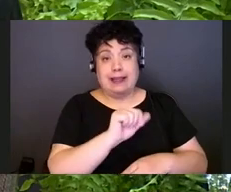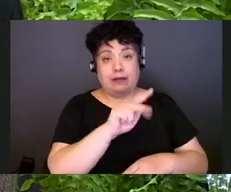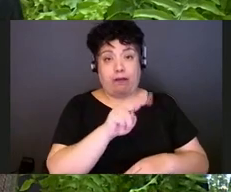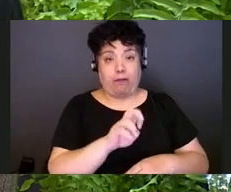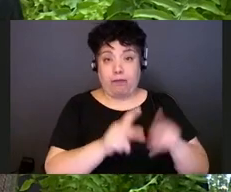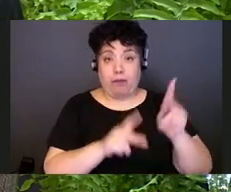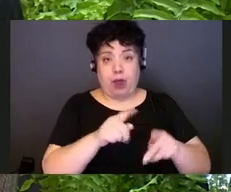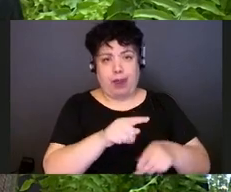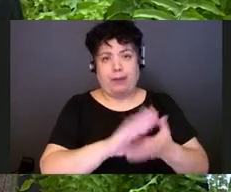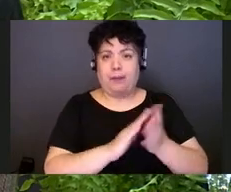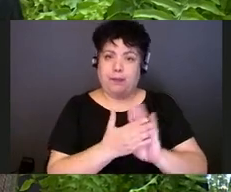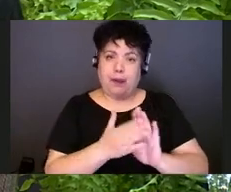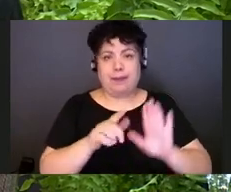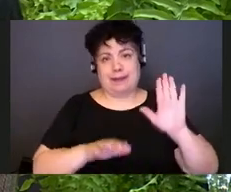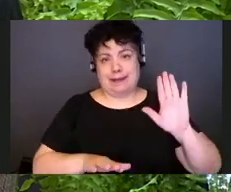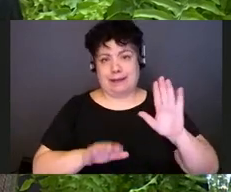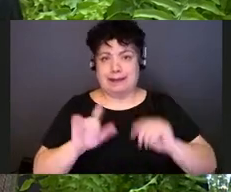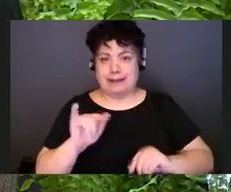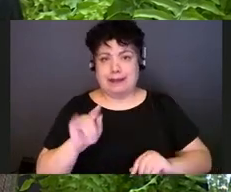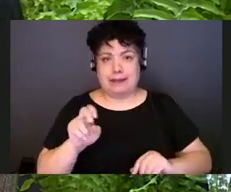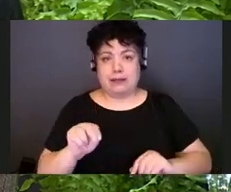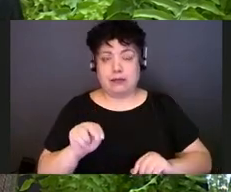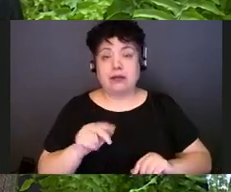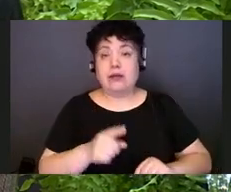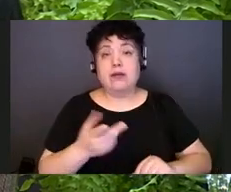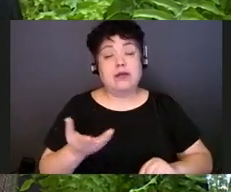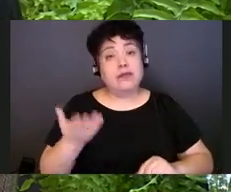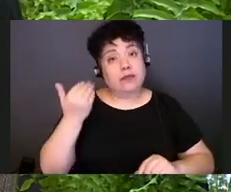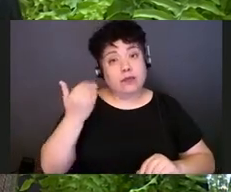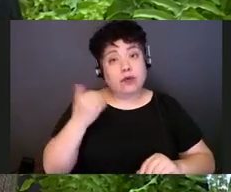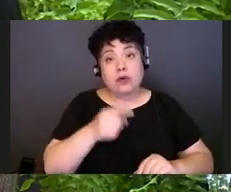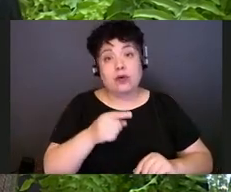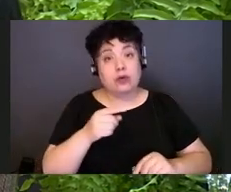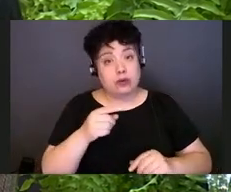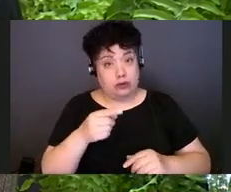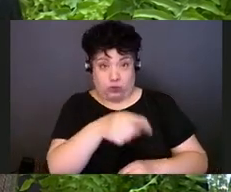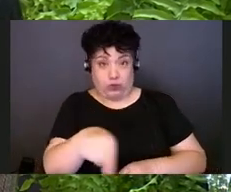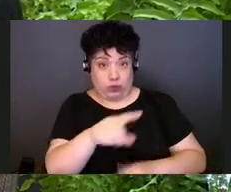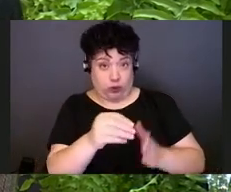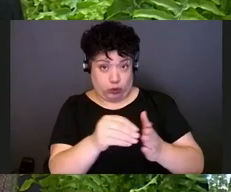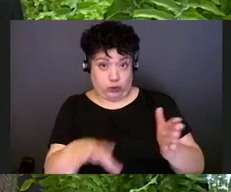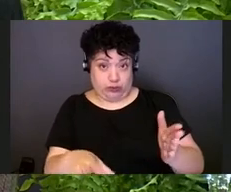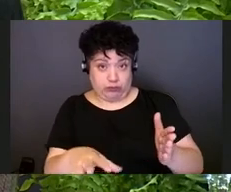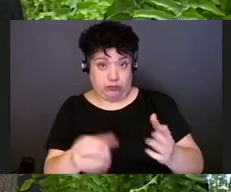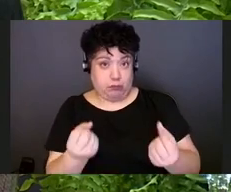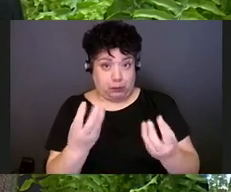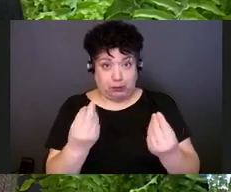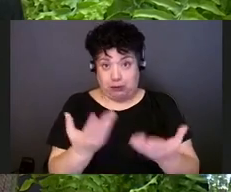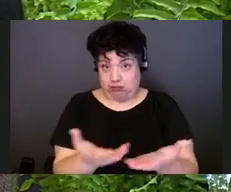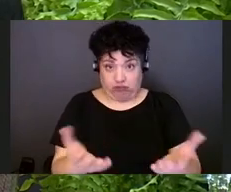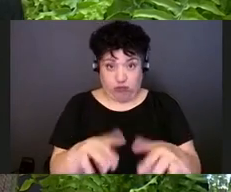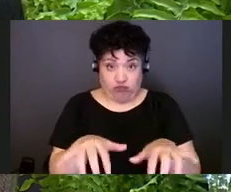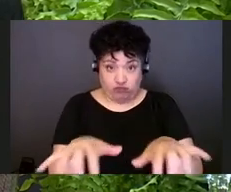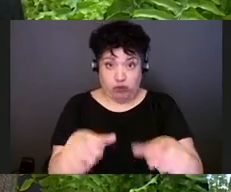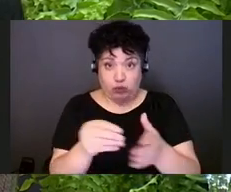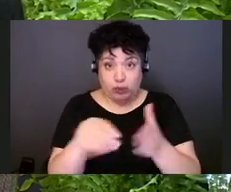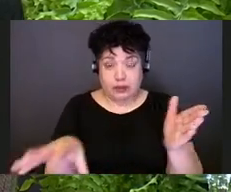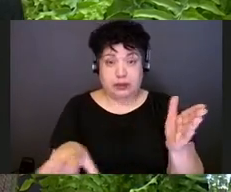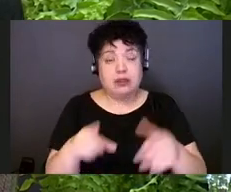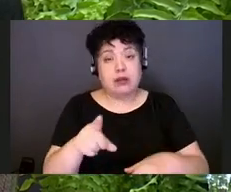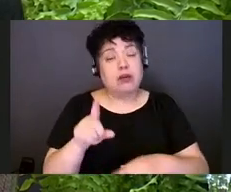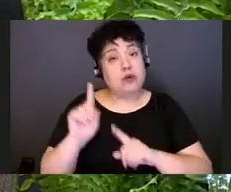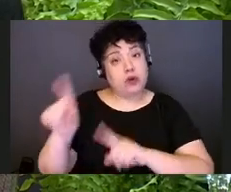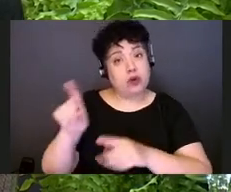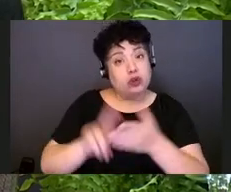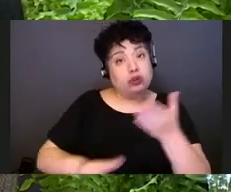Whereas previously, let's say if you were students, many of you are students here, to go to university in